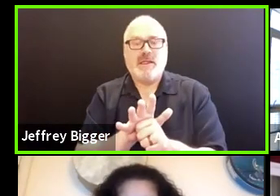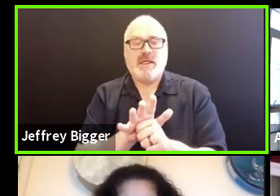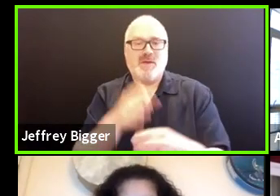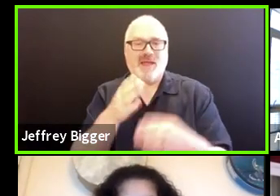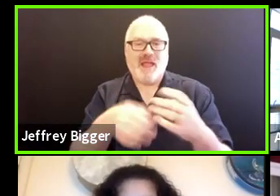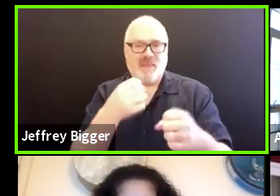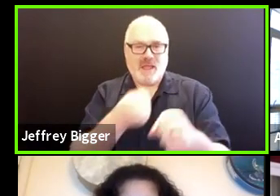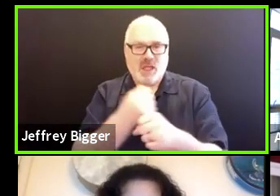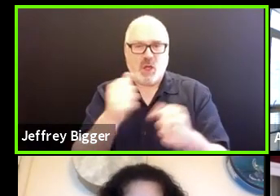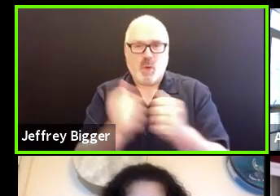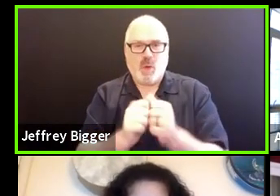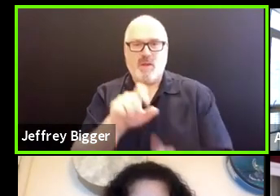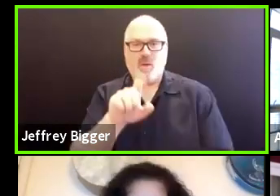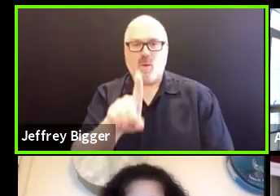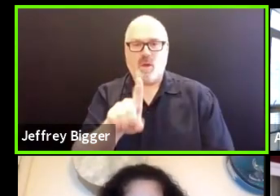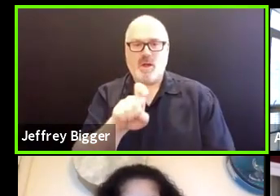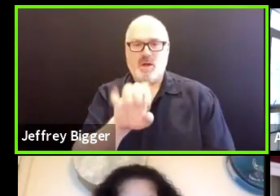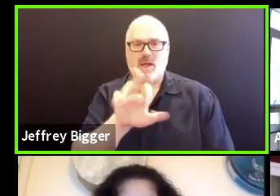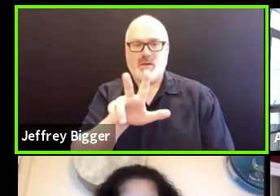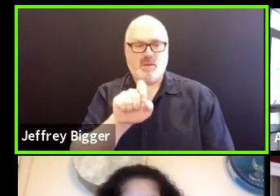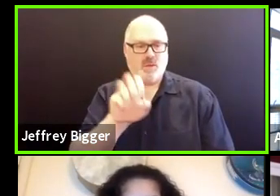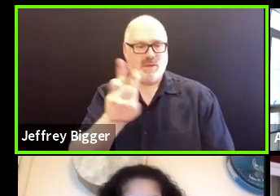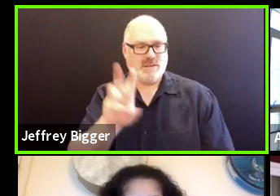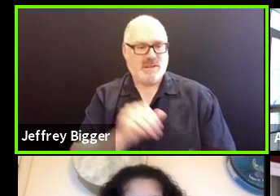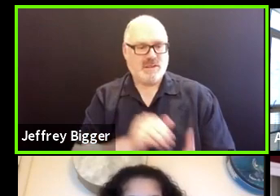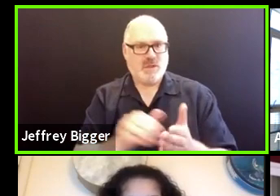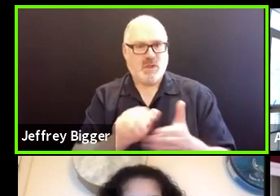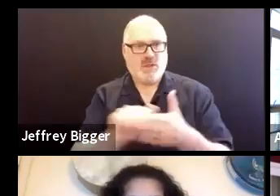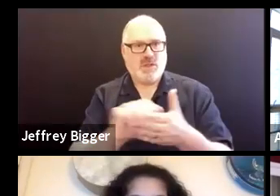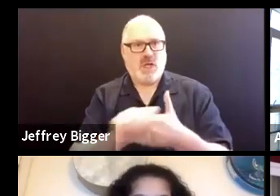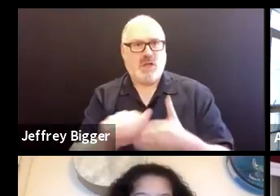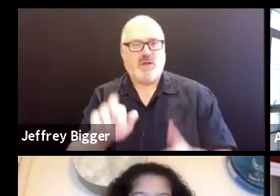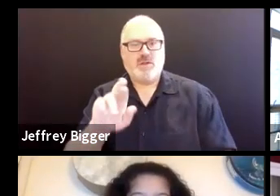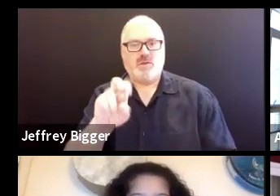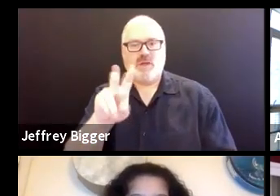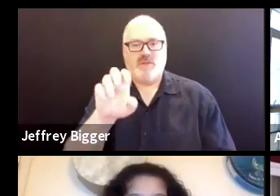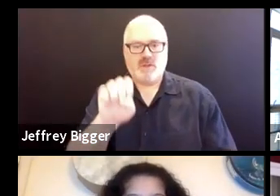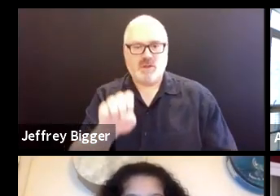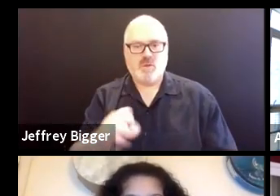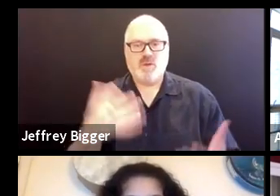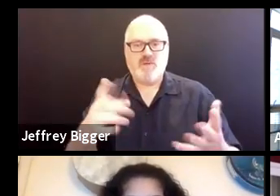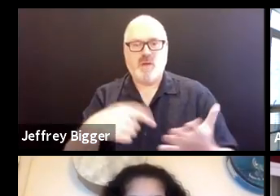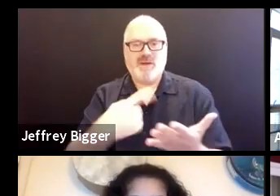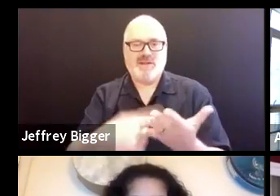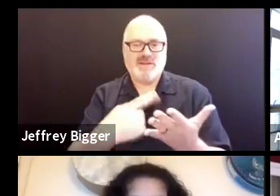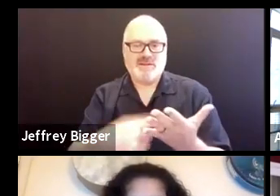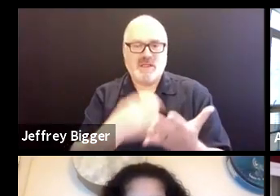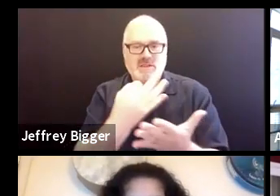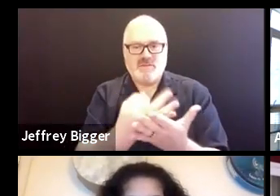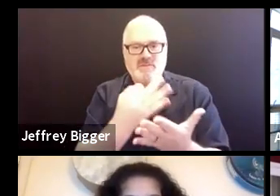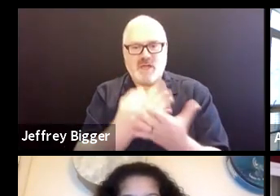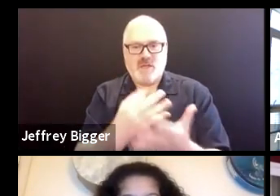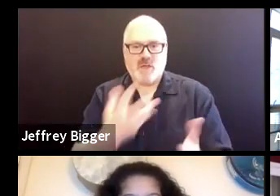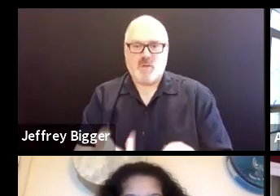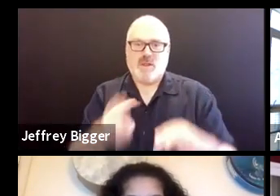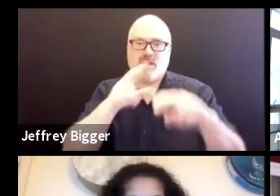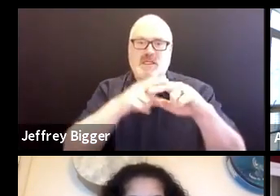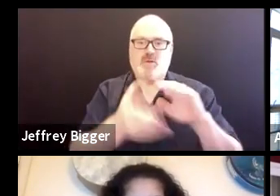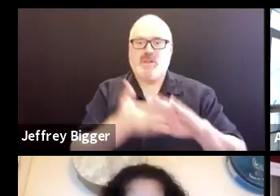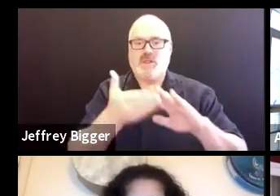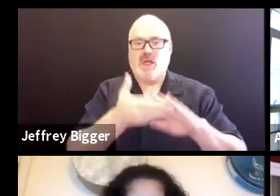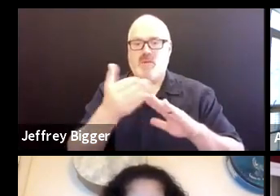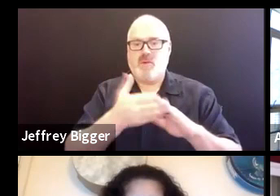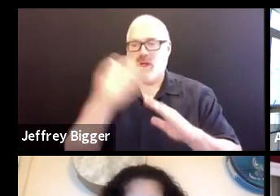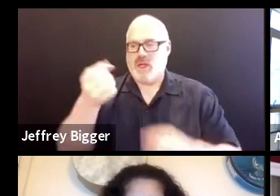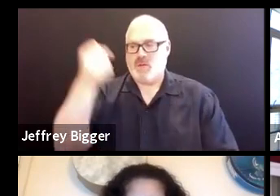with $193.6 million of revenue. We've already talked about the fact that we will increase operating reserves